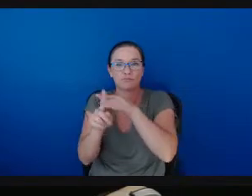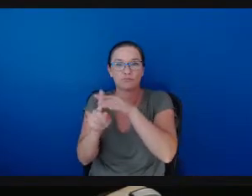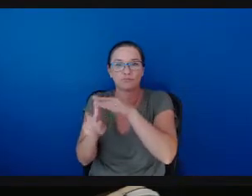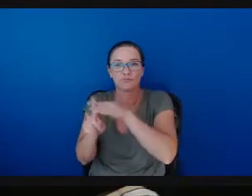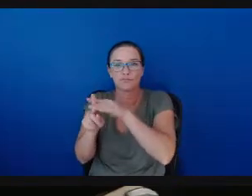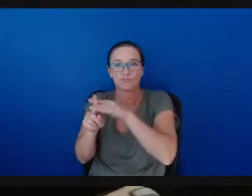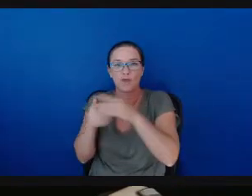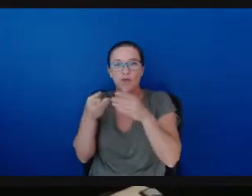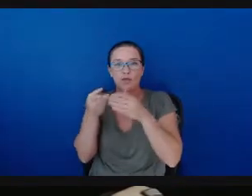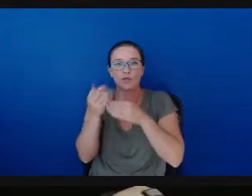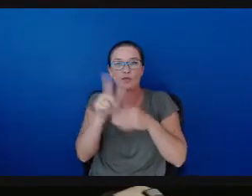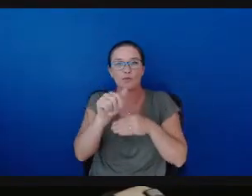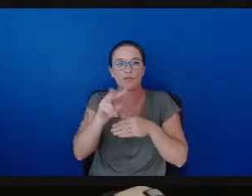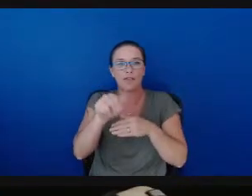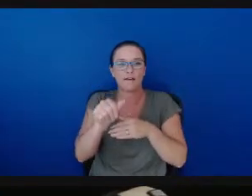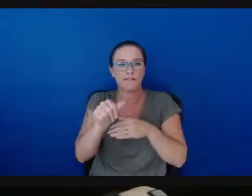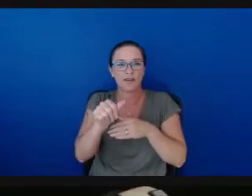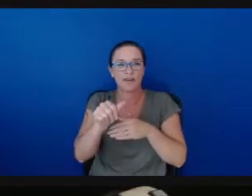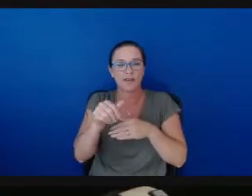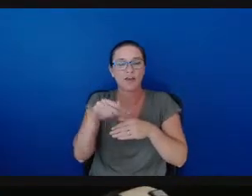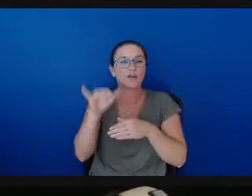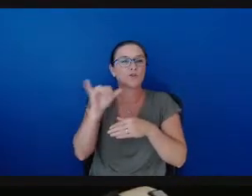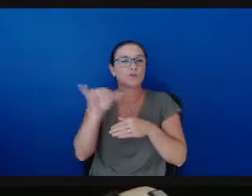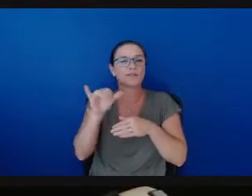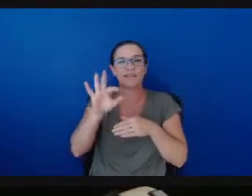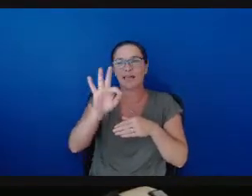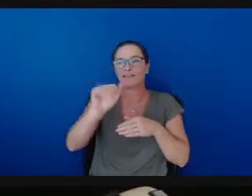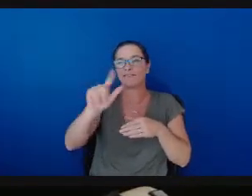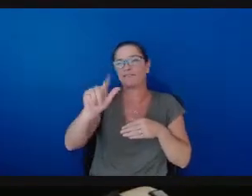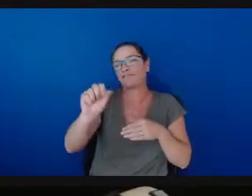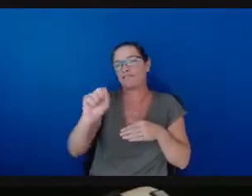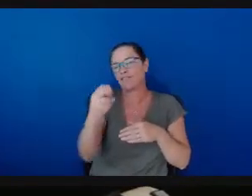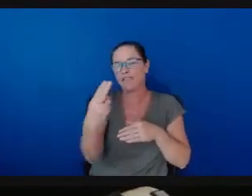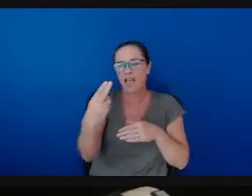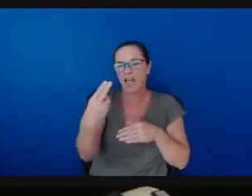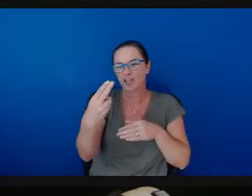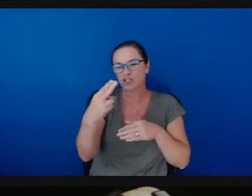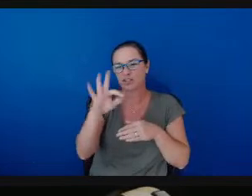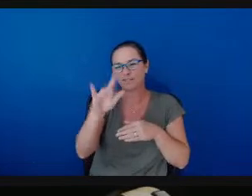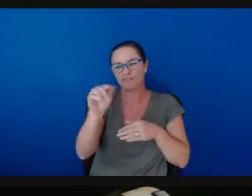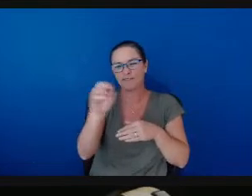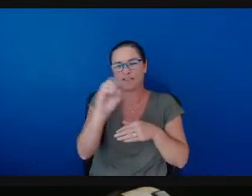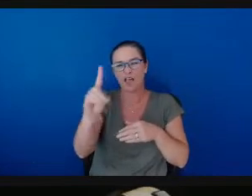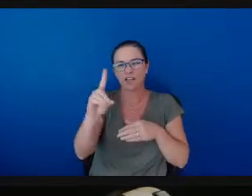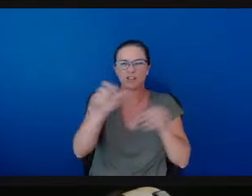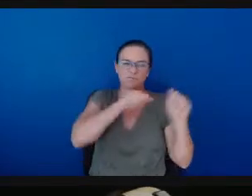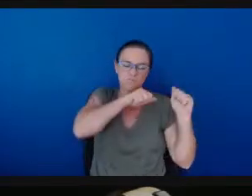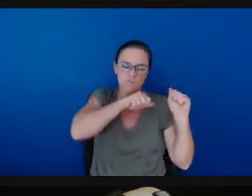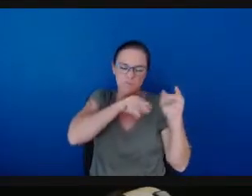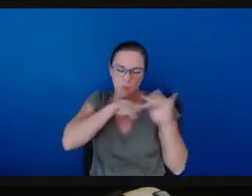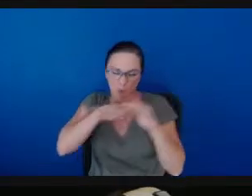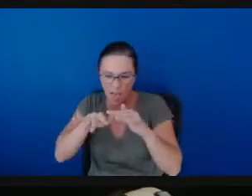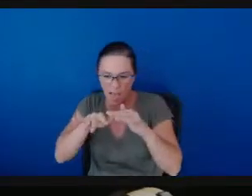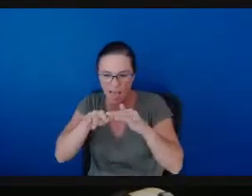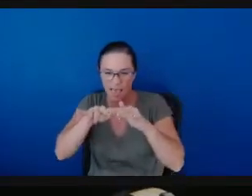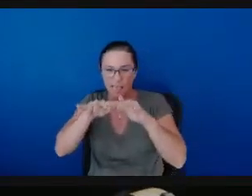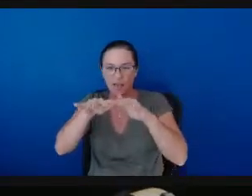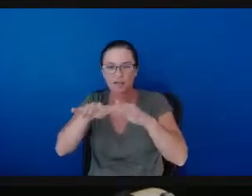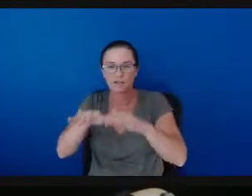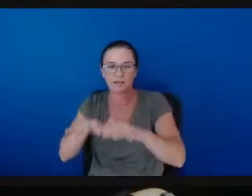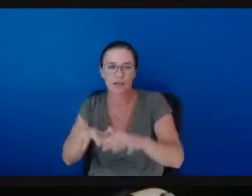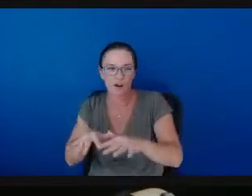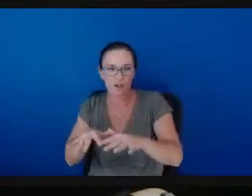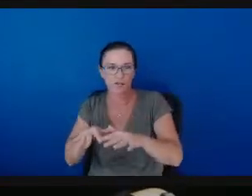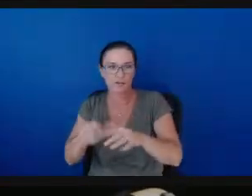So it seems like, once again, like a flash flood came and swept through the area, very gassy initial flow. Then it flows downhill, it kind of settles,